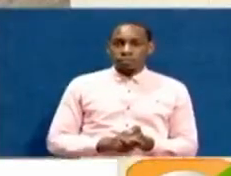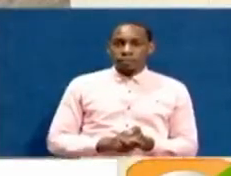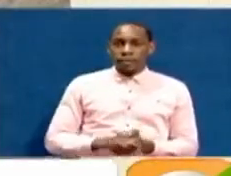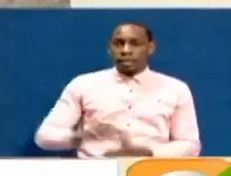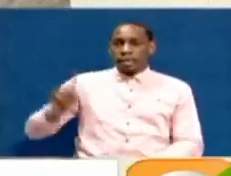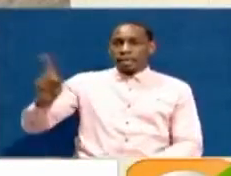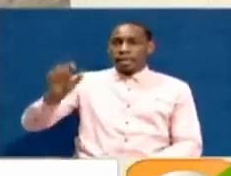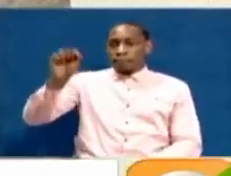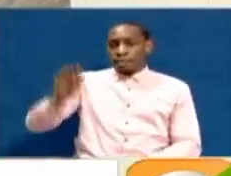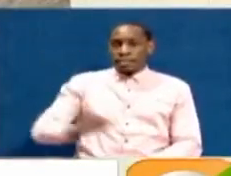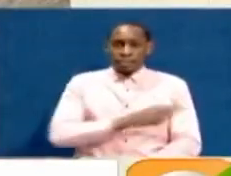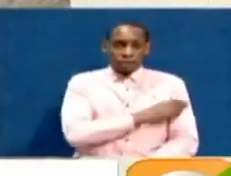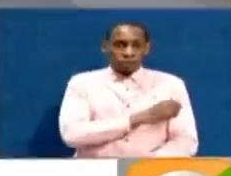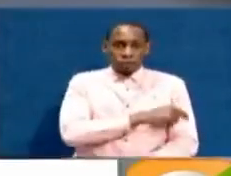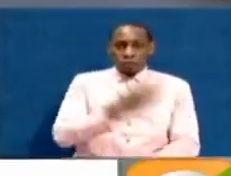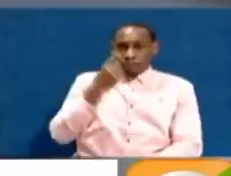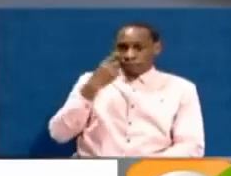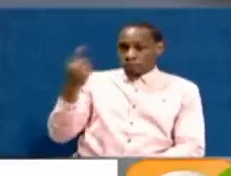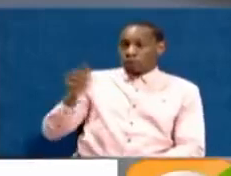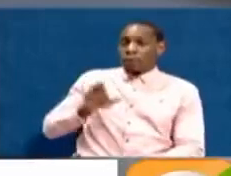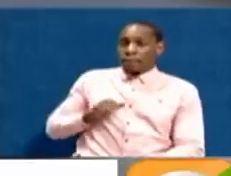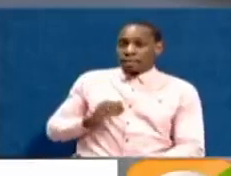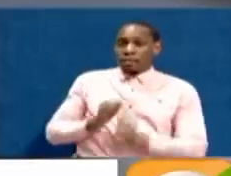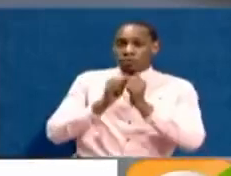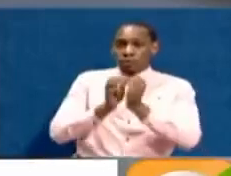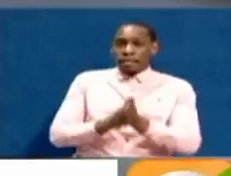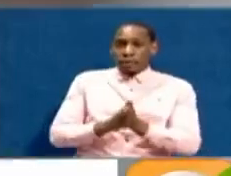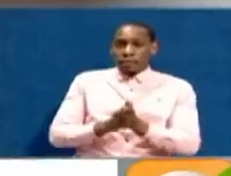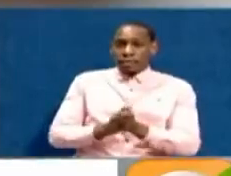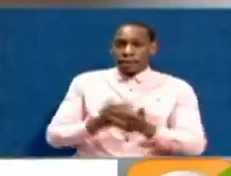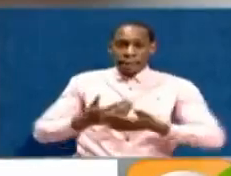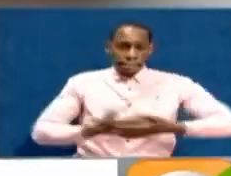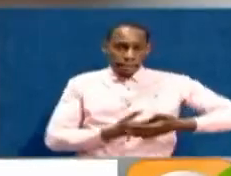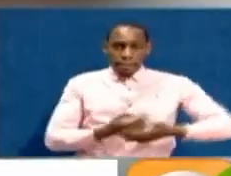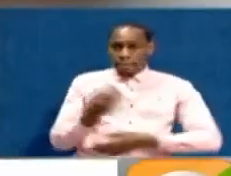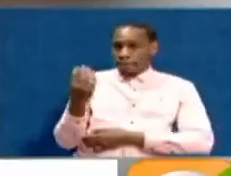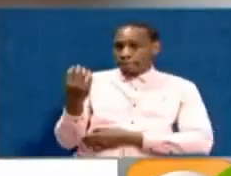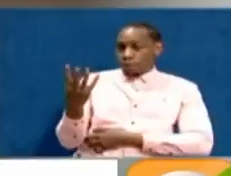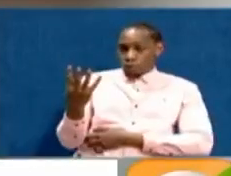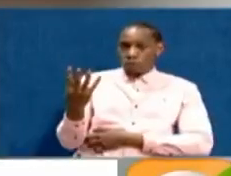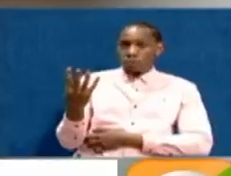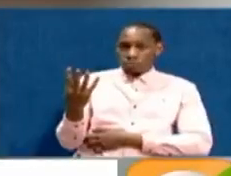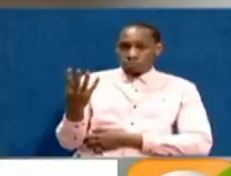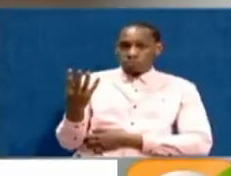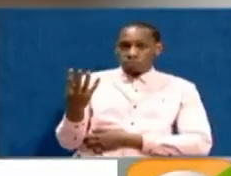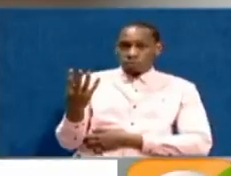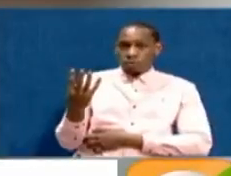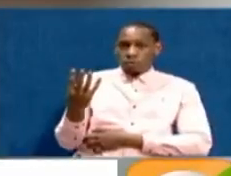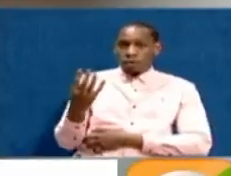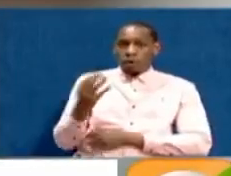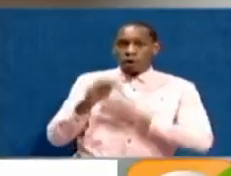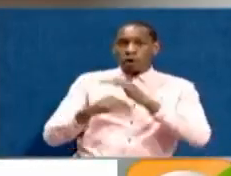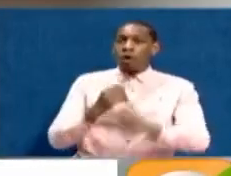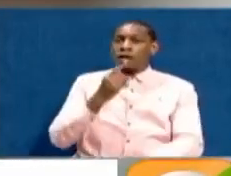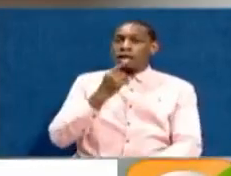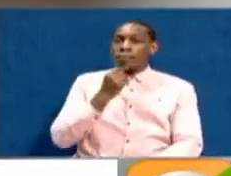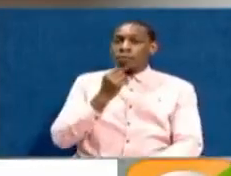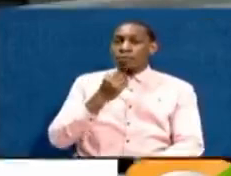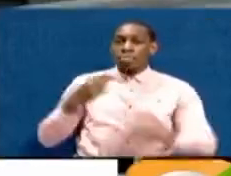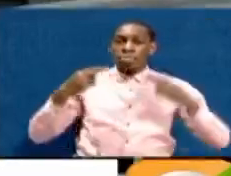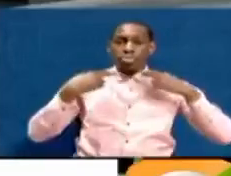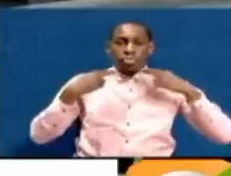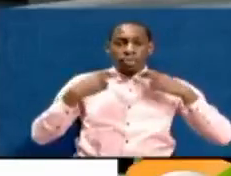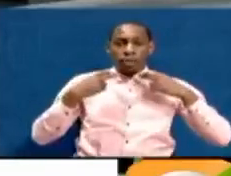At the Nairobi South Hospital, a mother and her bundles of joy, a set of quadruplets, all boys, are still